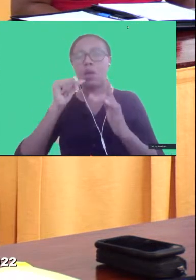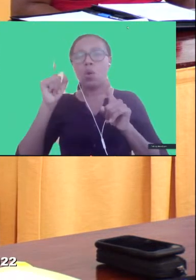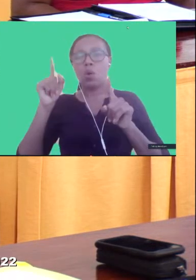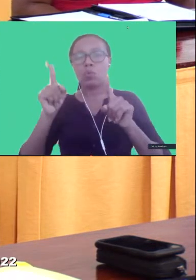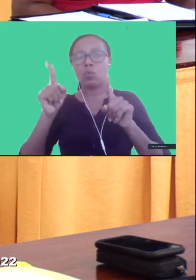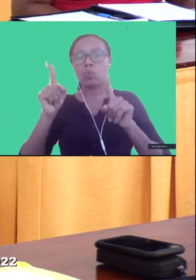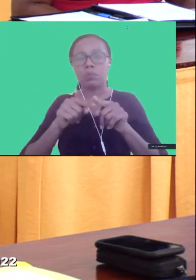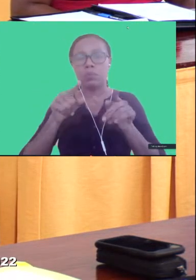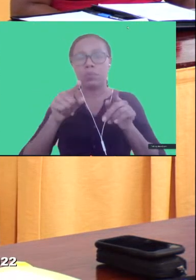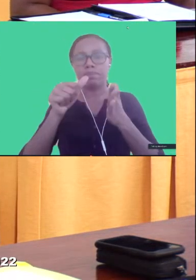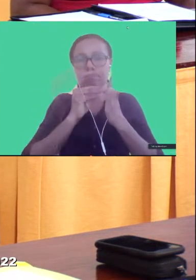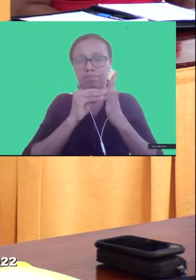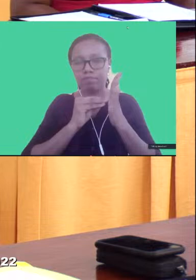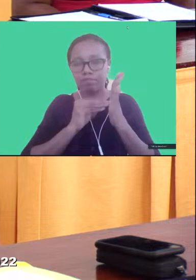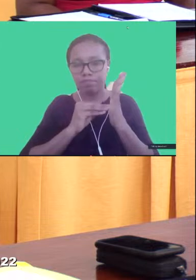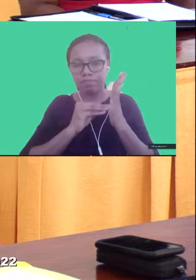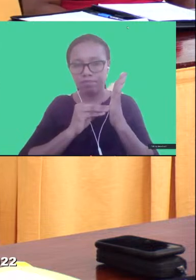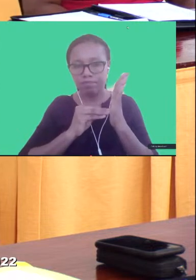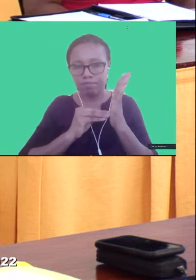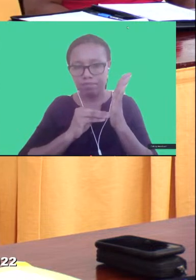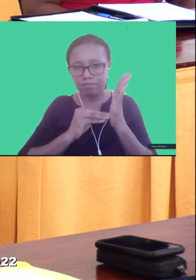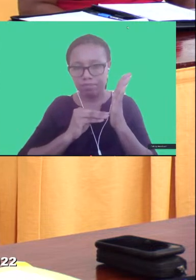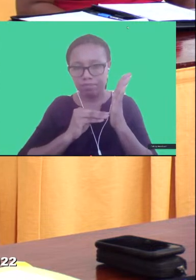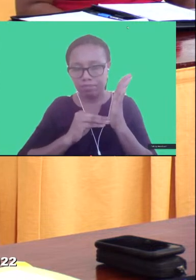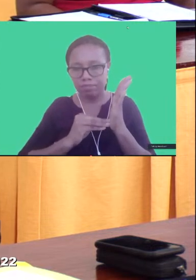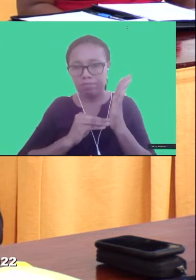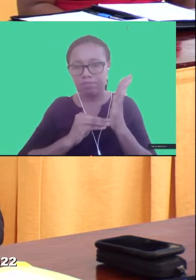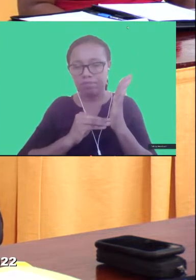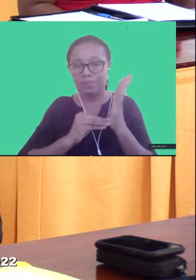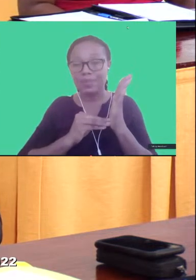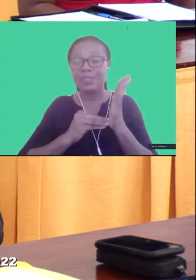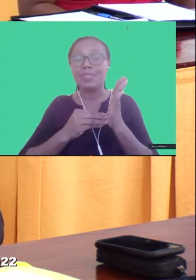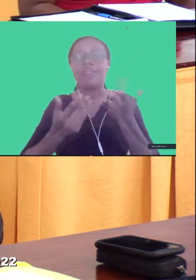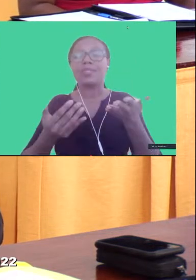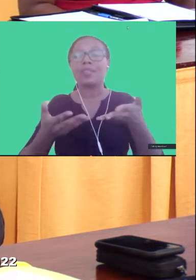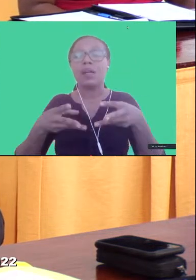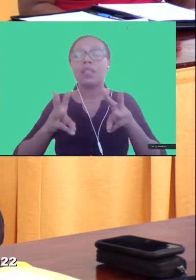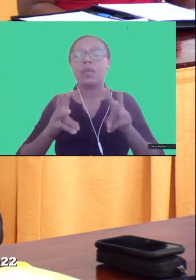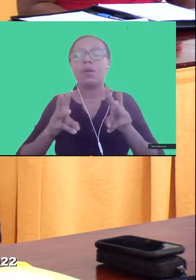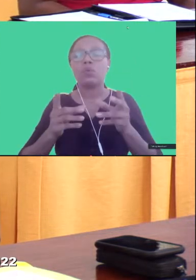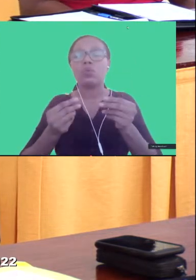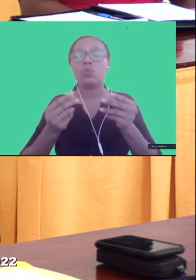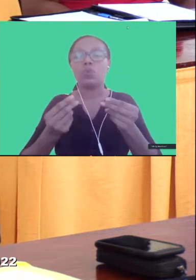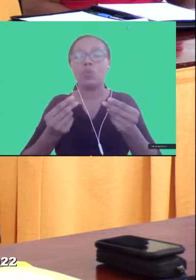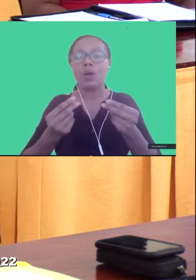share along the borders, maritime border between the two countries,